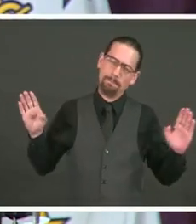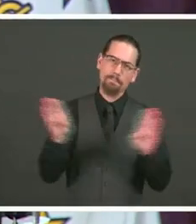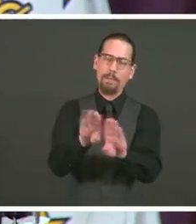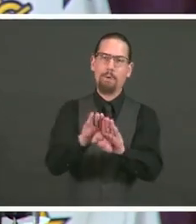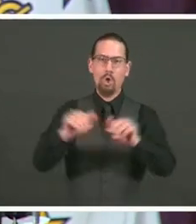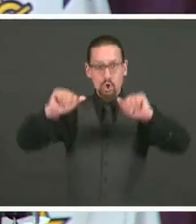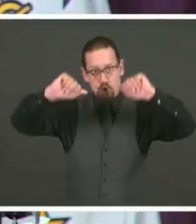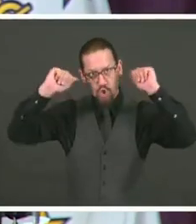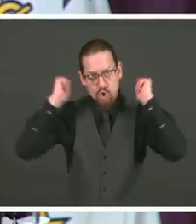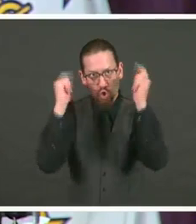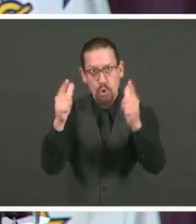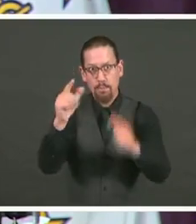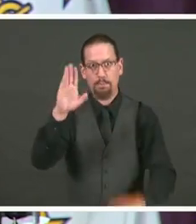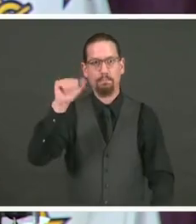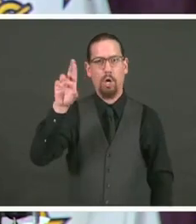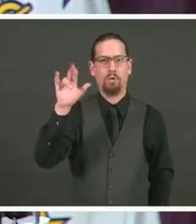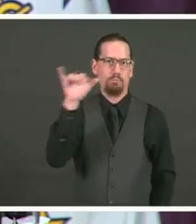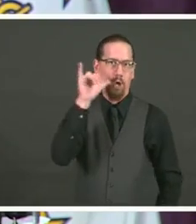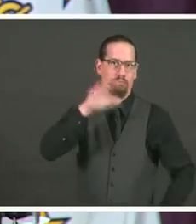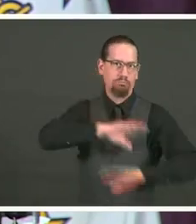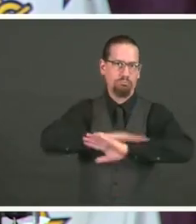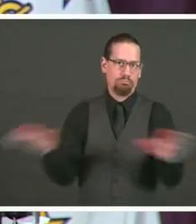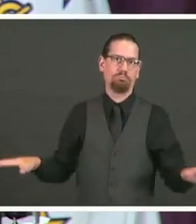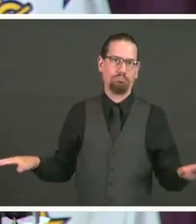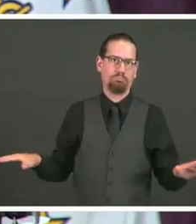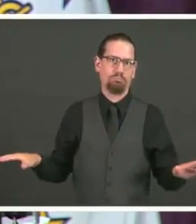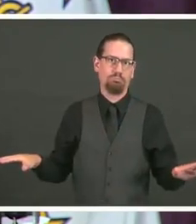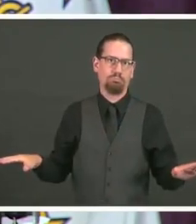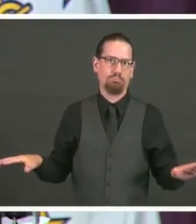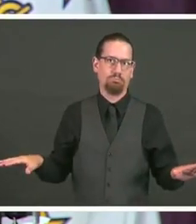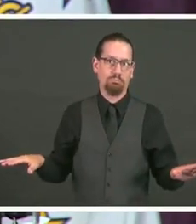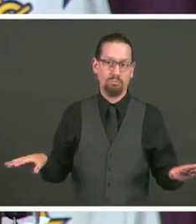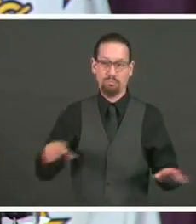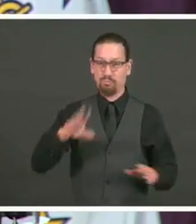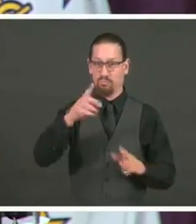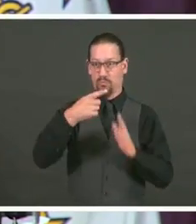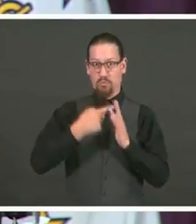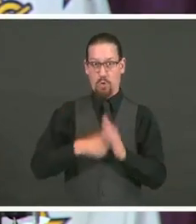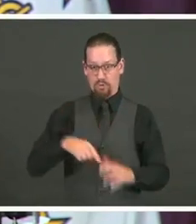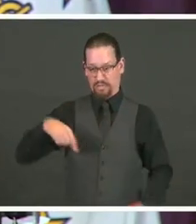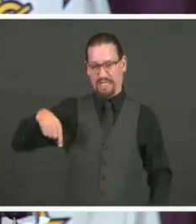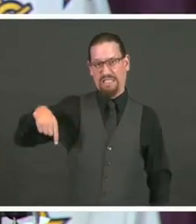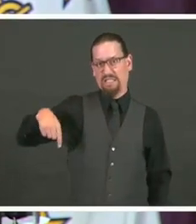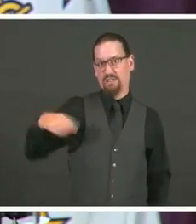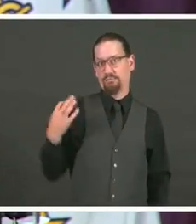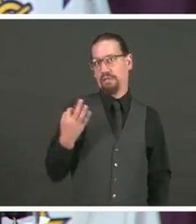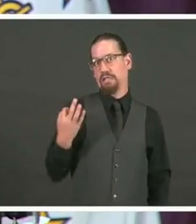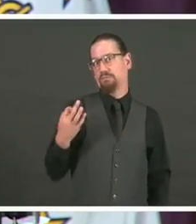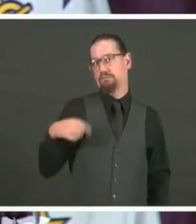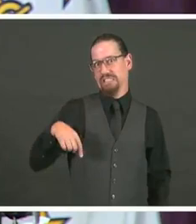Friday, no bar areas in the state of Rhode Island will be allowed to be open after 11 o'clock at night.